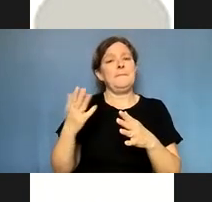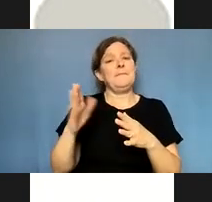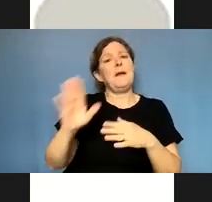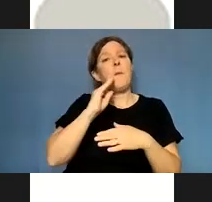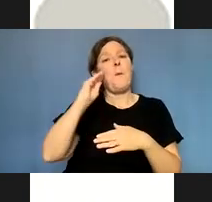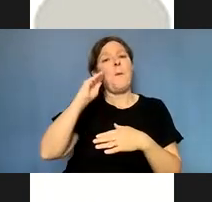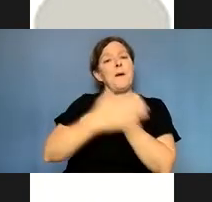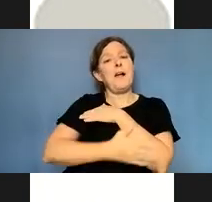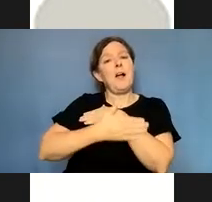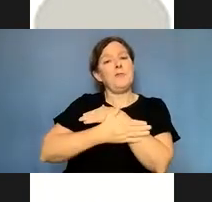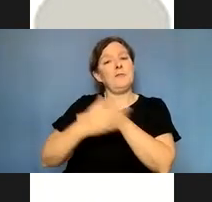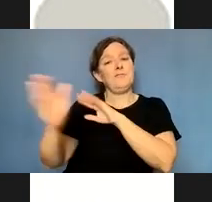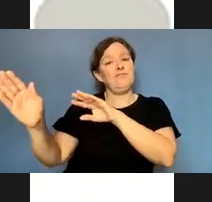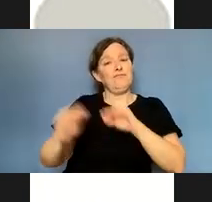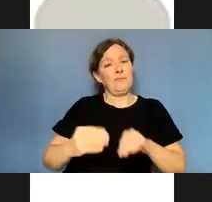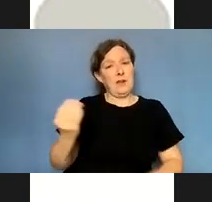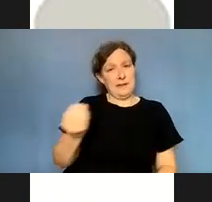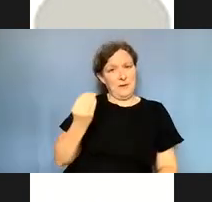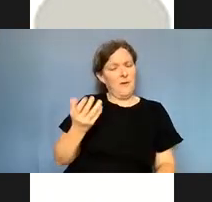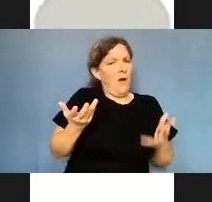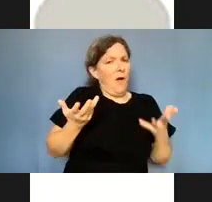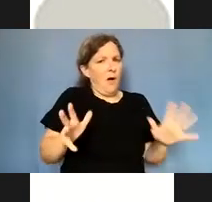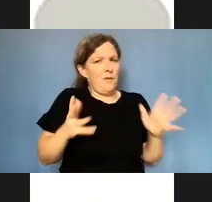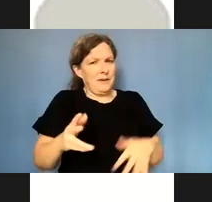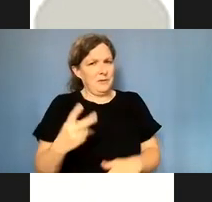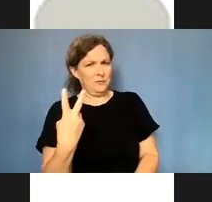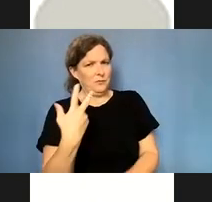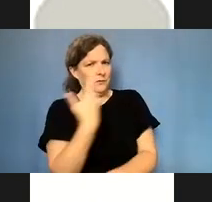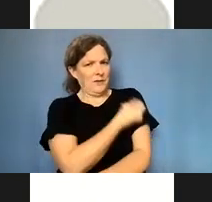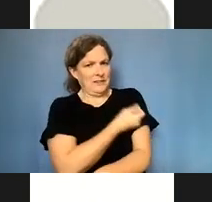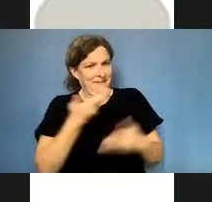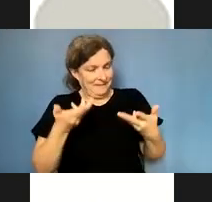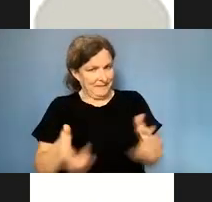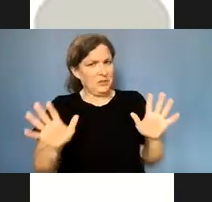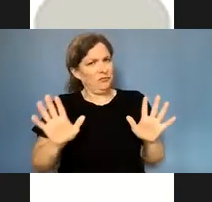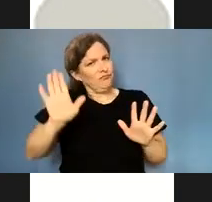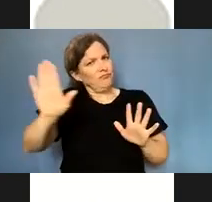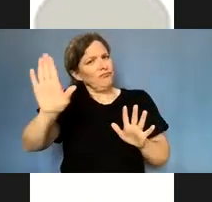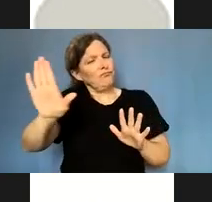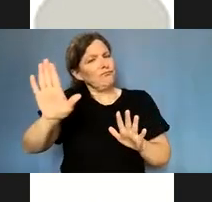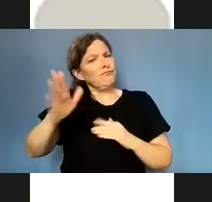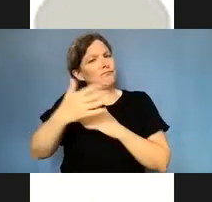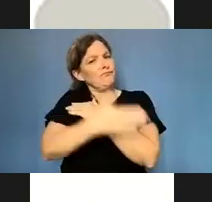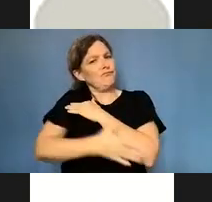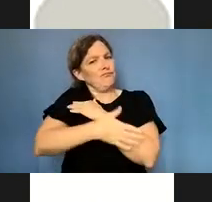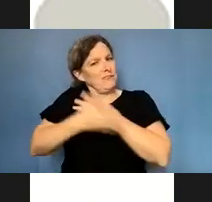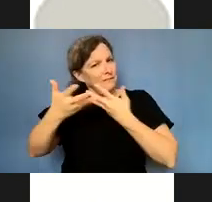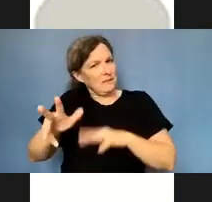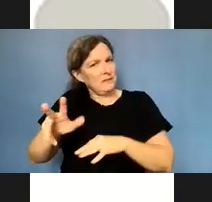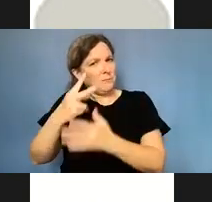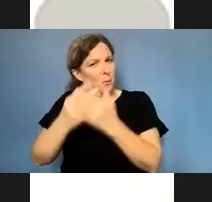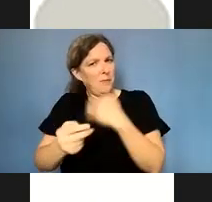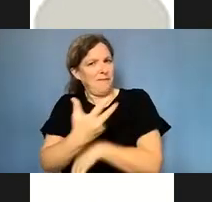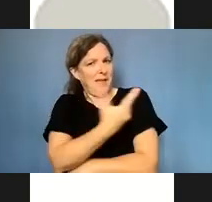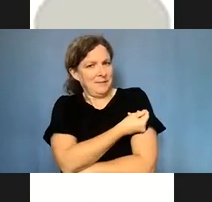country to the Ontario, and they already took their 2 vaccination at their respective country,